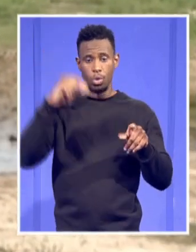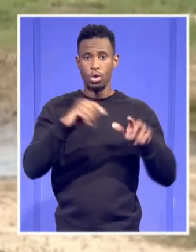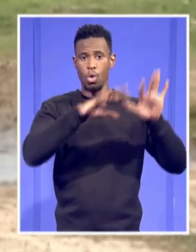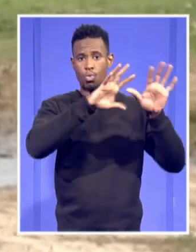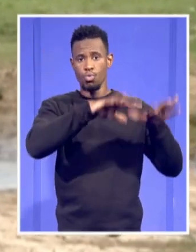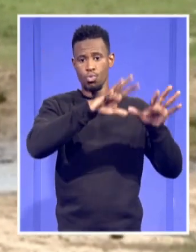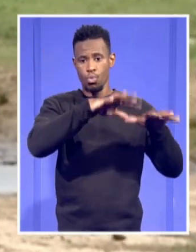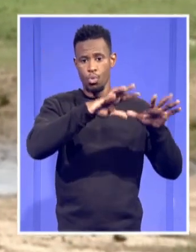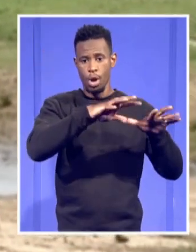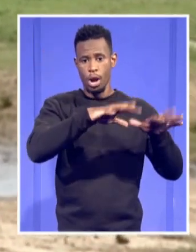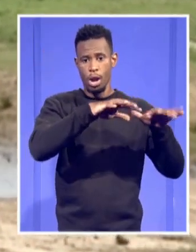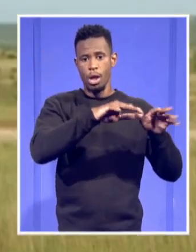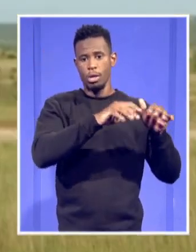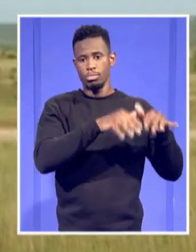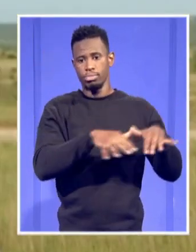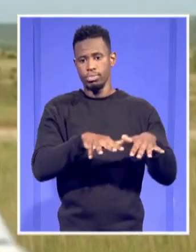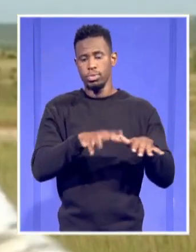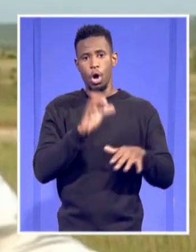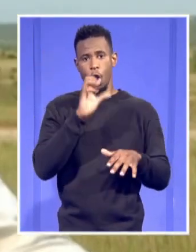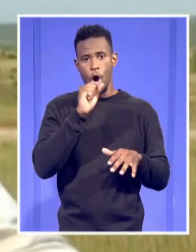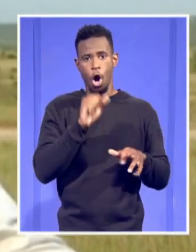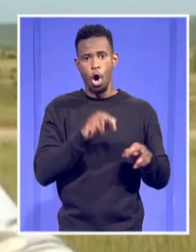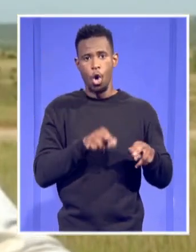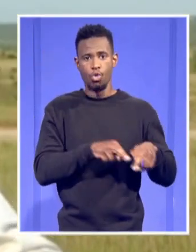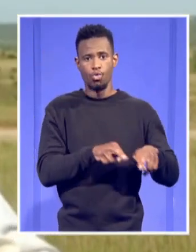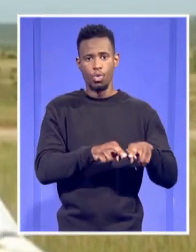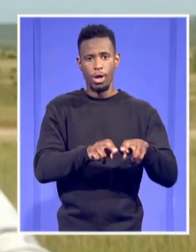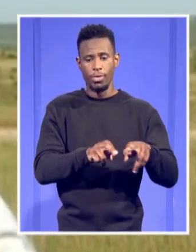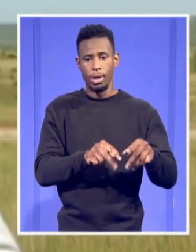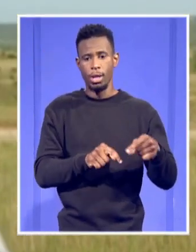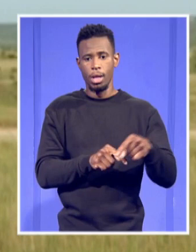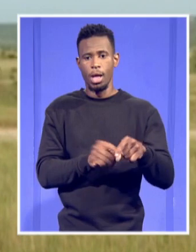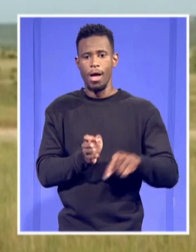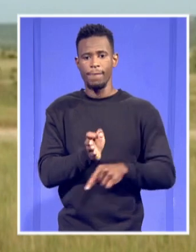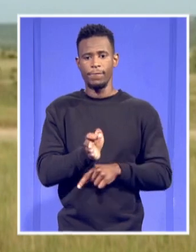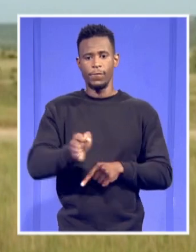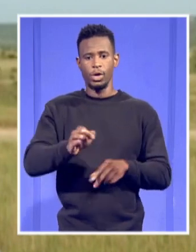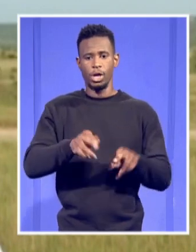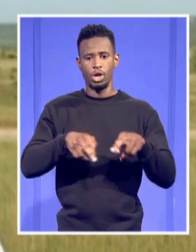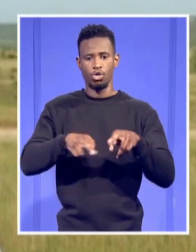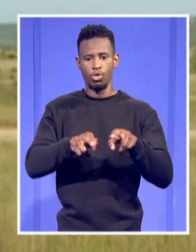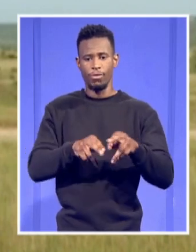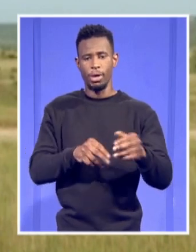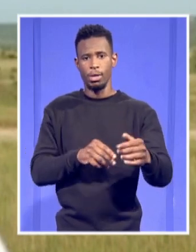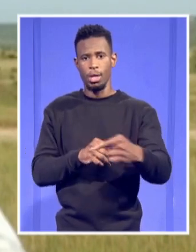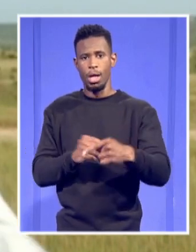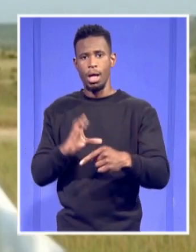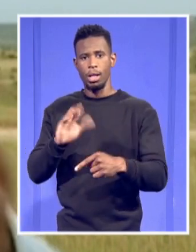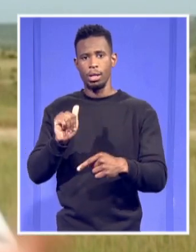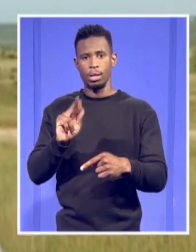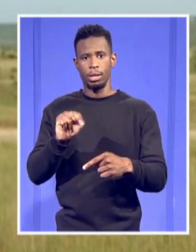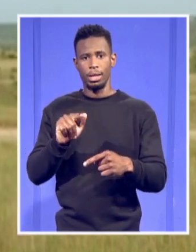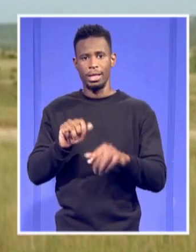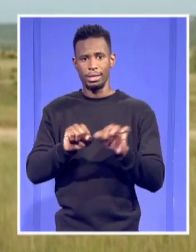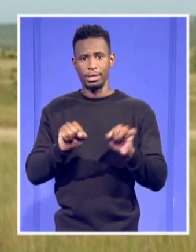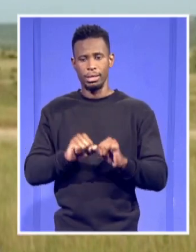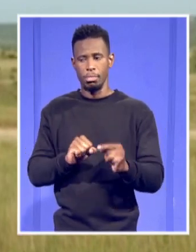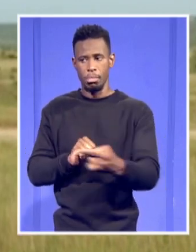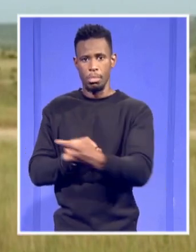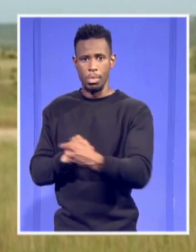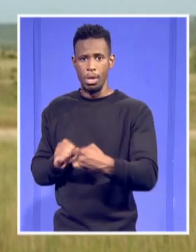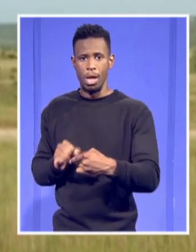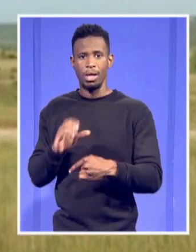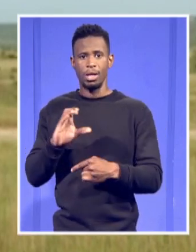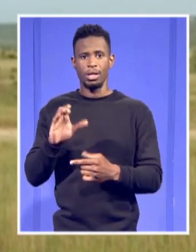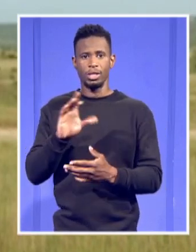Gerib Dam. It's the Orange Fish River tunnel into the Fish River, it goes down the Fish River, it goes into a canal system, and it ends up in the citrus area of Addo